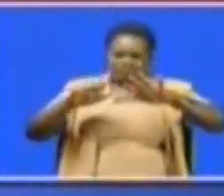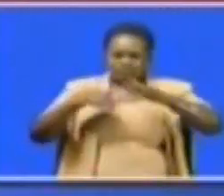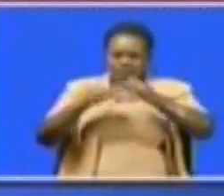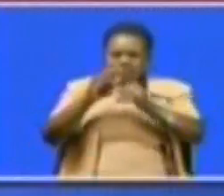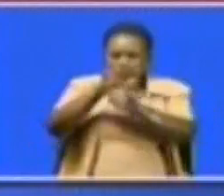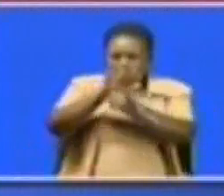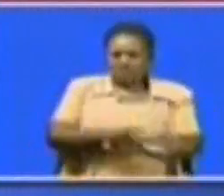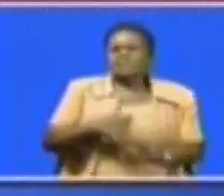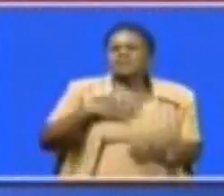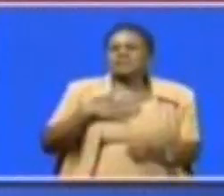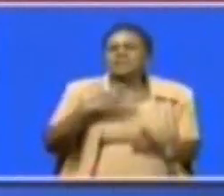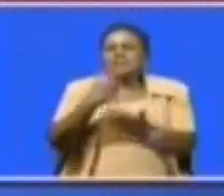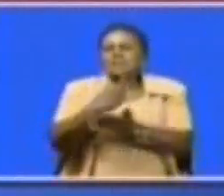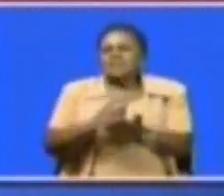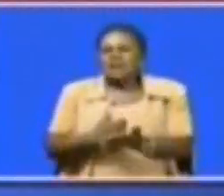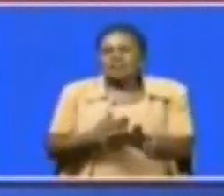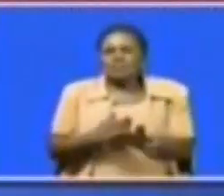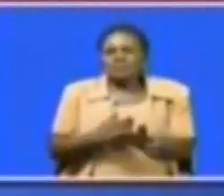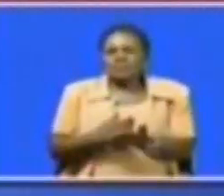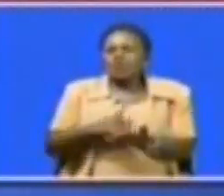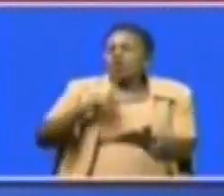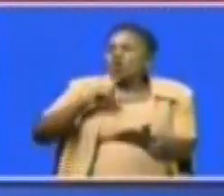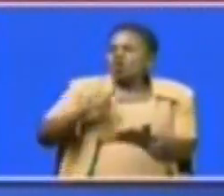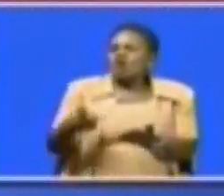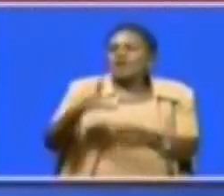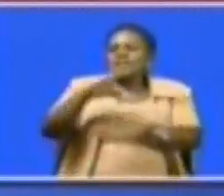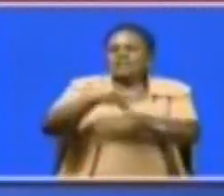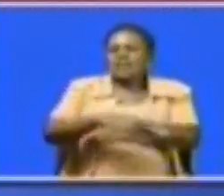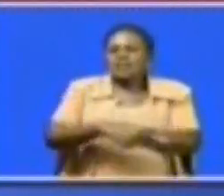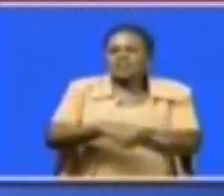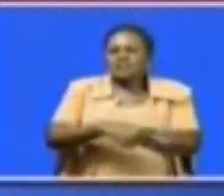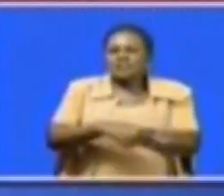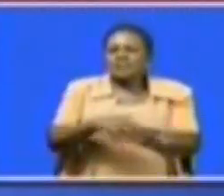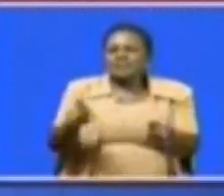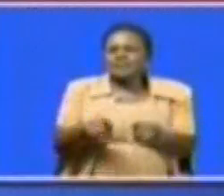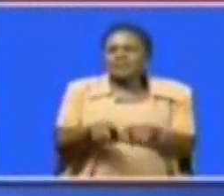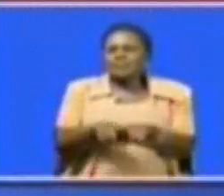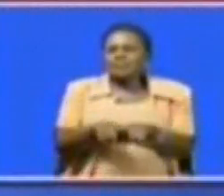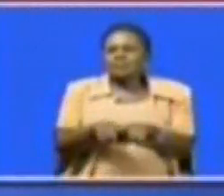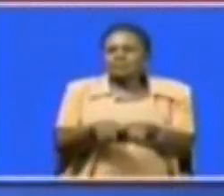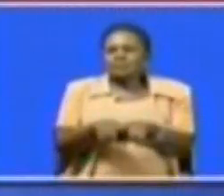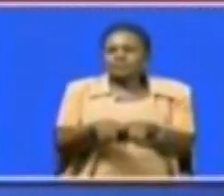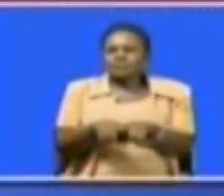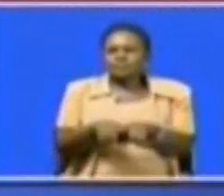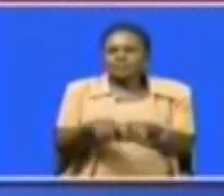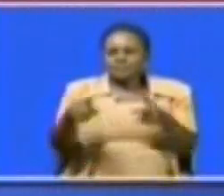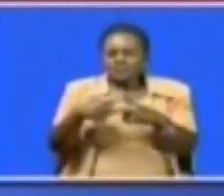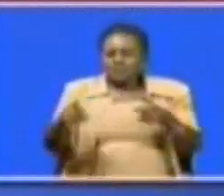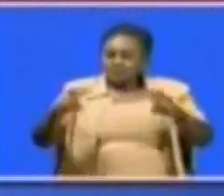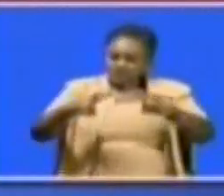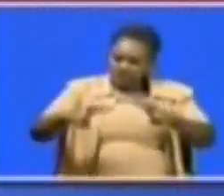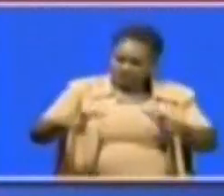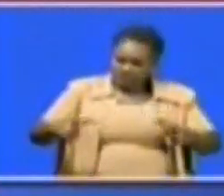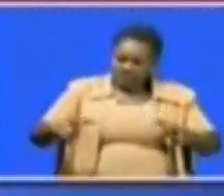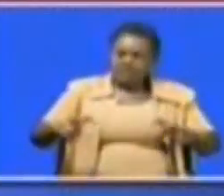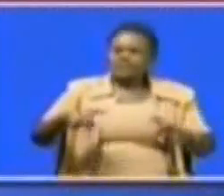down is some of the strange orders that we receive. Other than even starting the